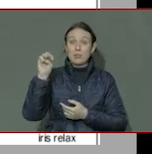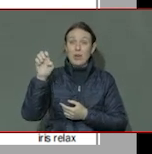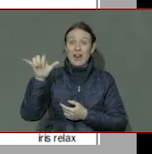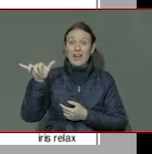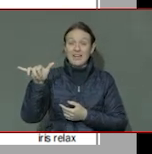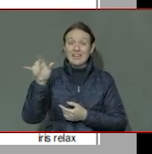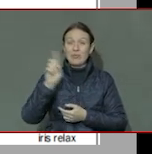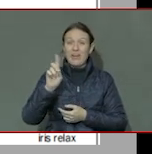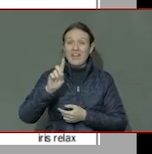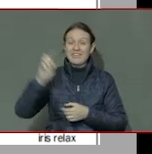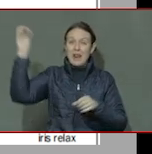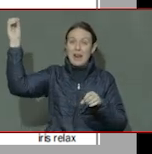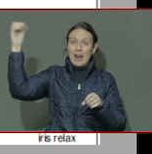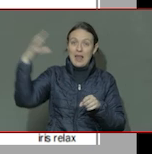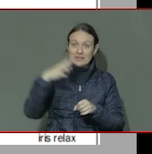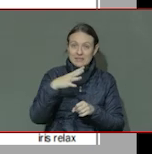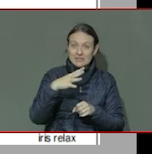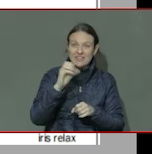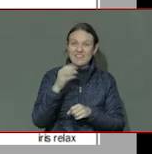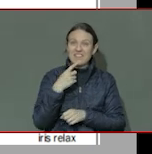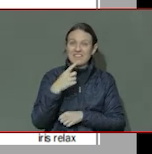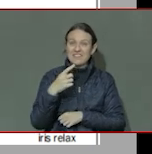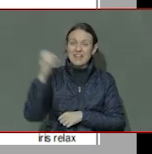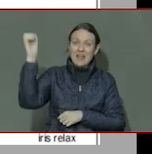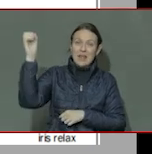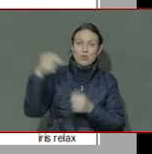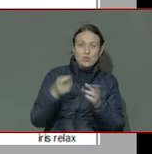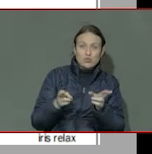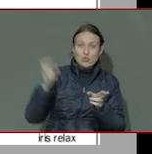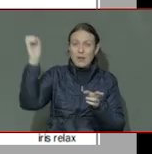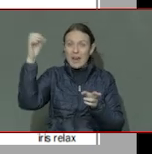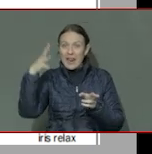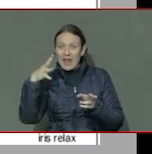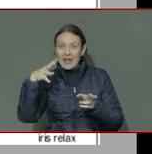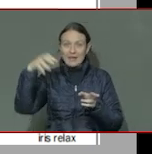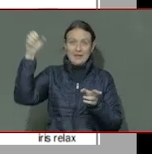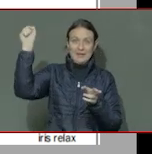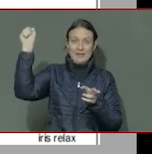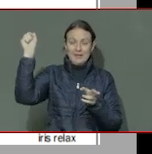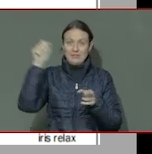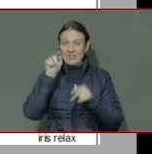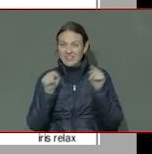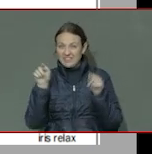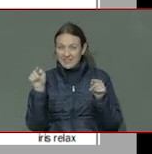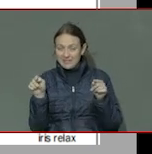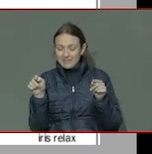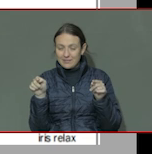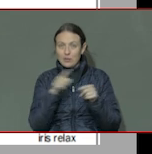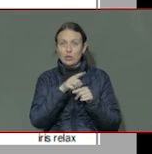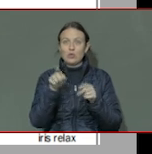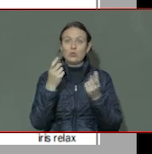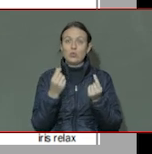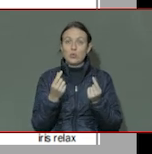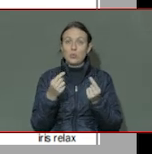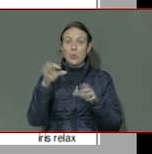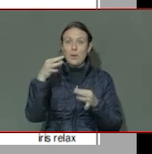The moment I say anything about a lighter room, a darker room, less light, more light, anything about light, you take your paper